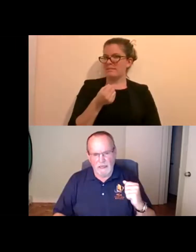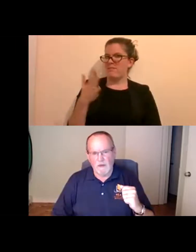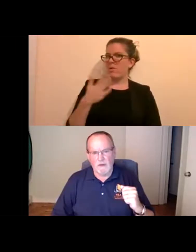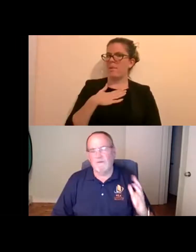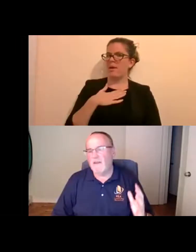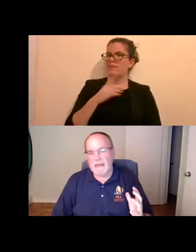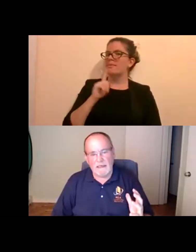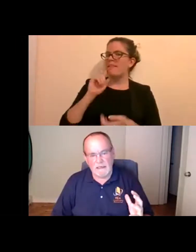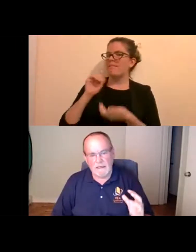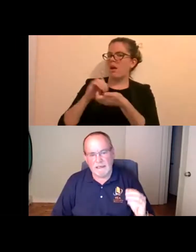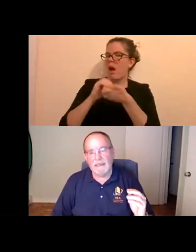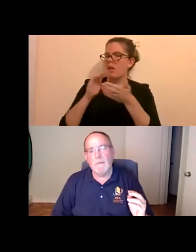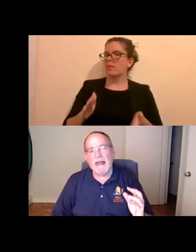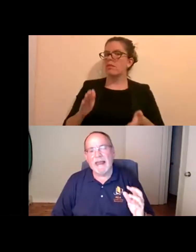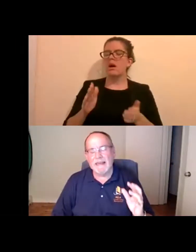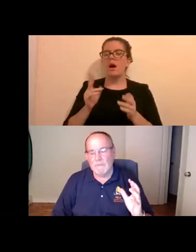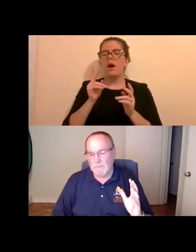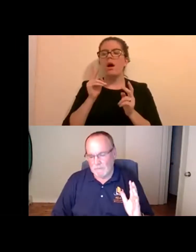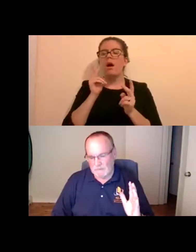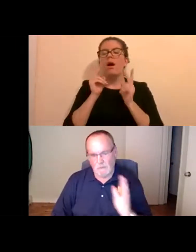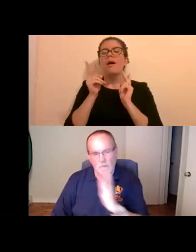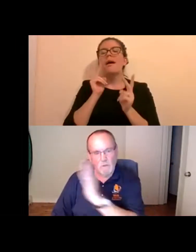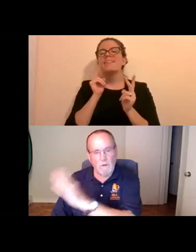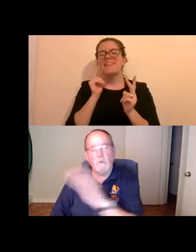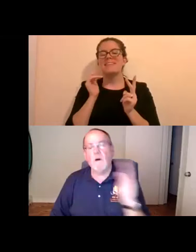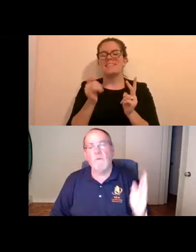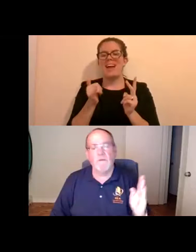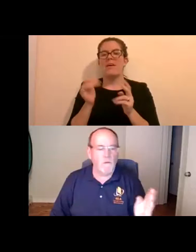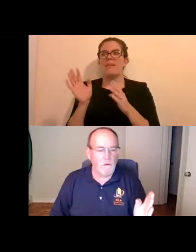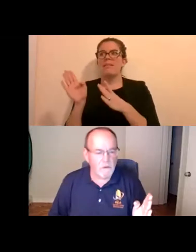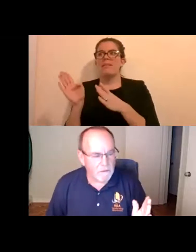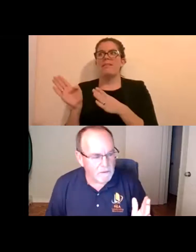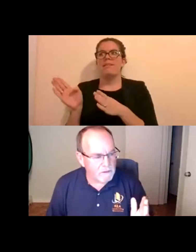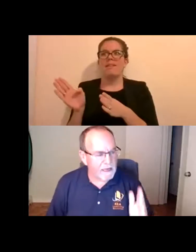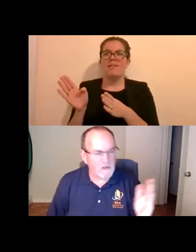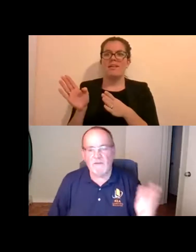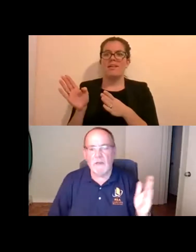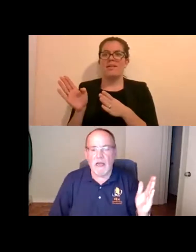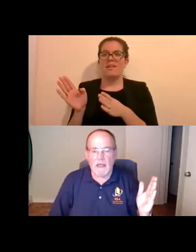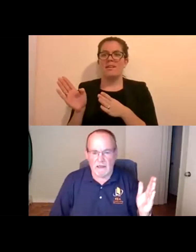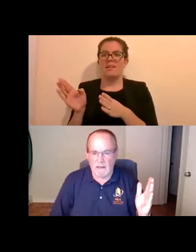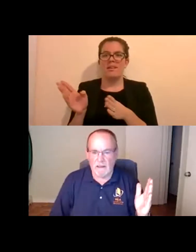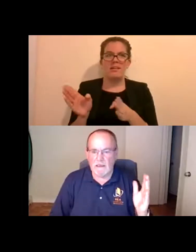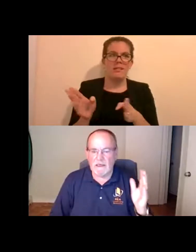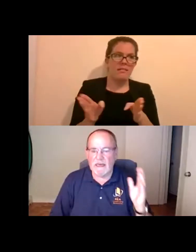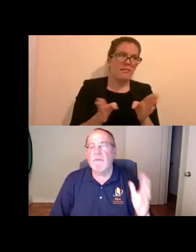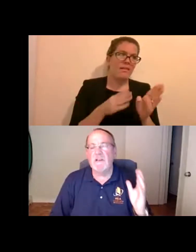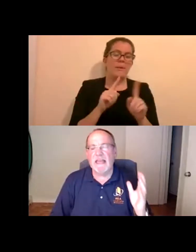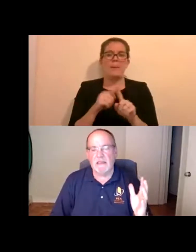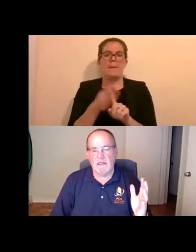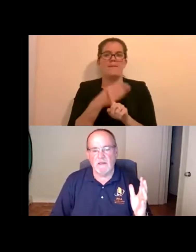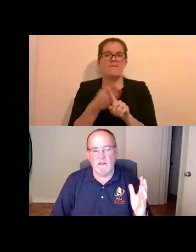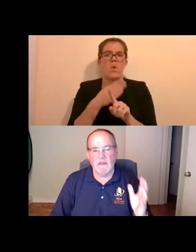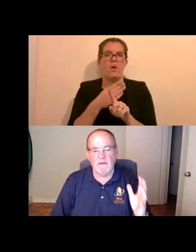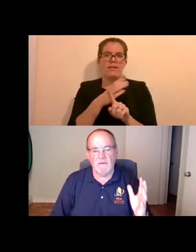in a lot of ways, we're finally getting back to where we were before the Council of Milan and the damage